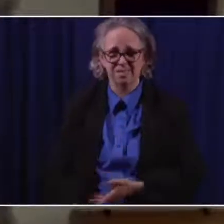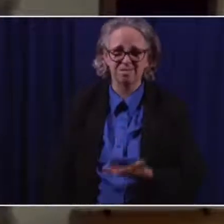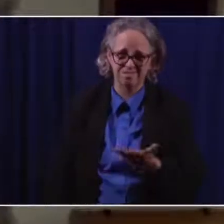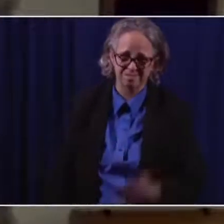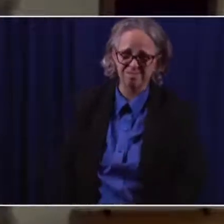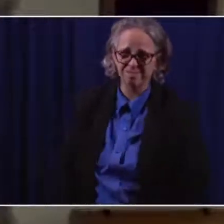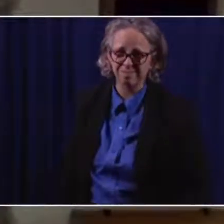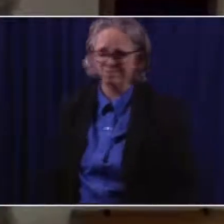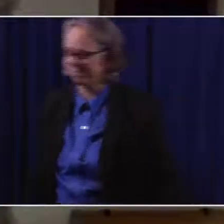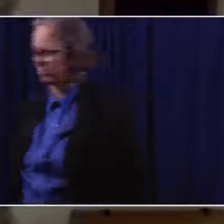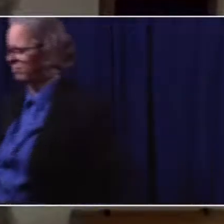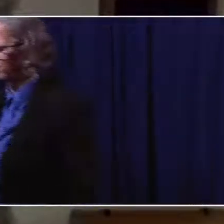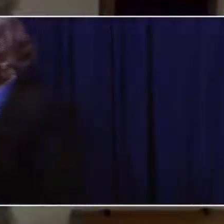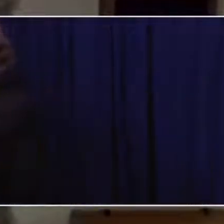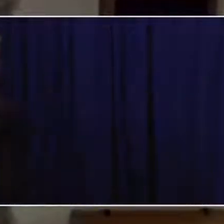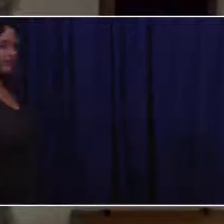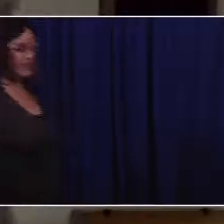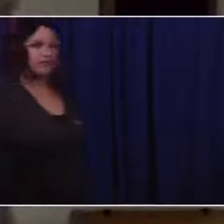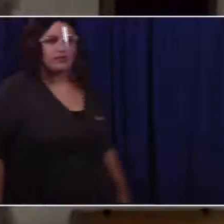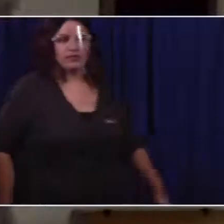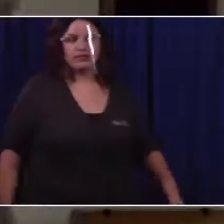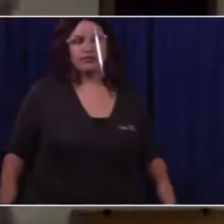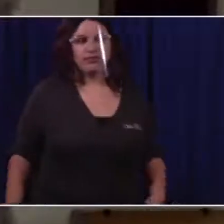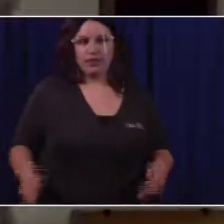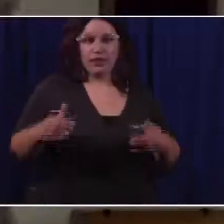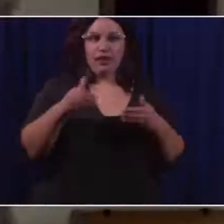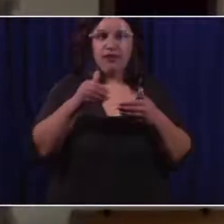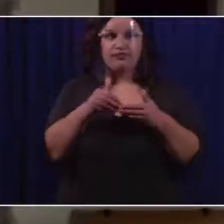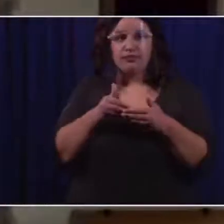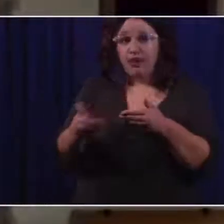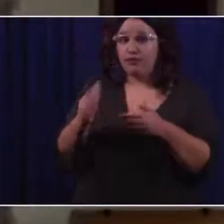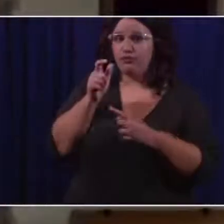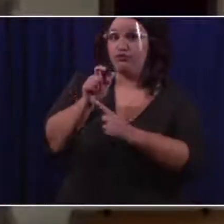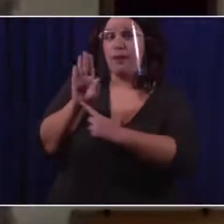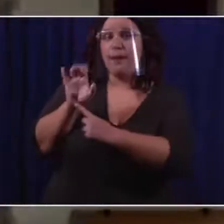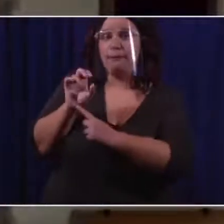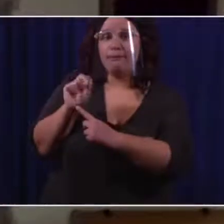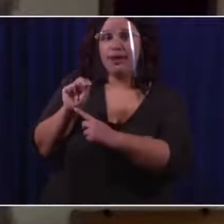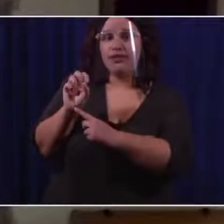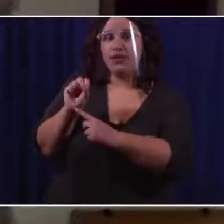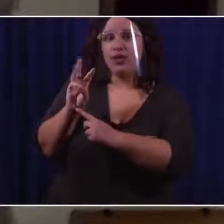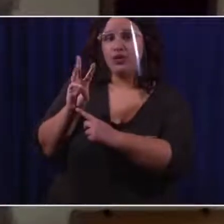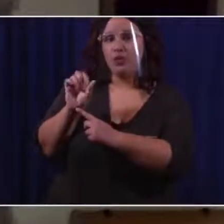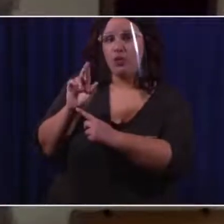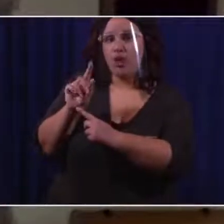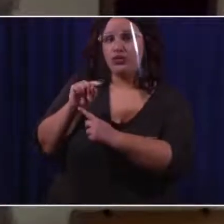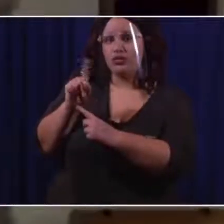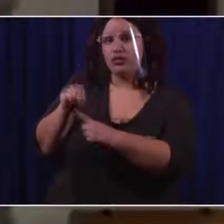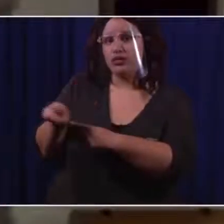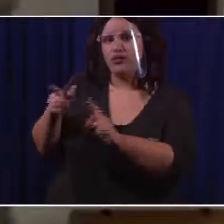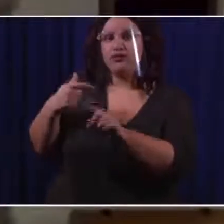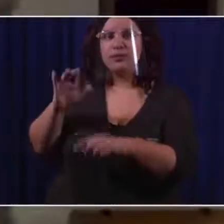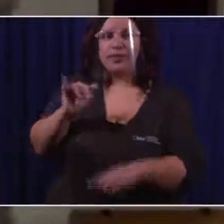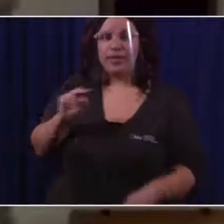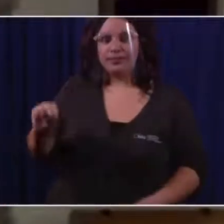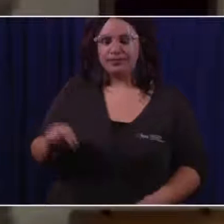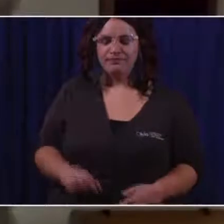Next question is from Ben Schwartz at WCPO in Cincinnati. Hi, Governor.